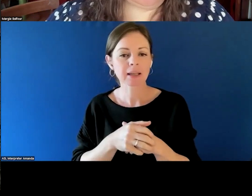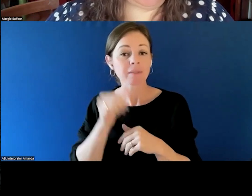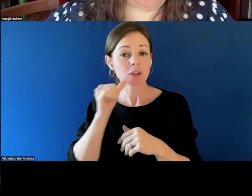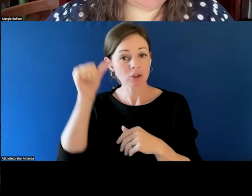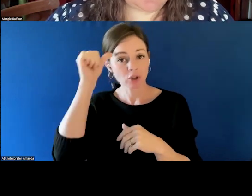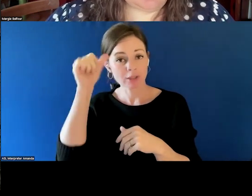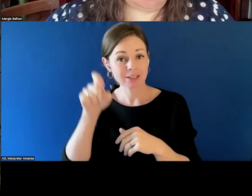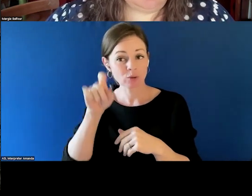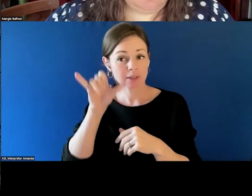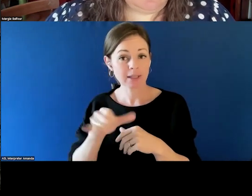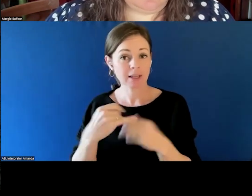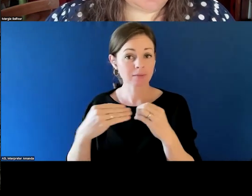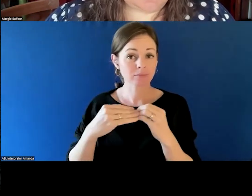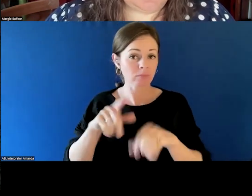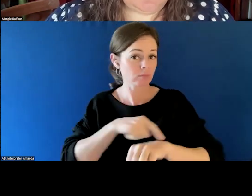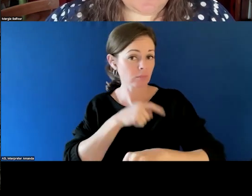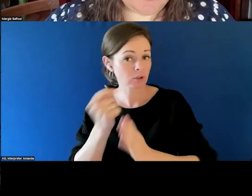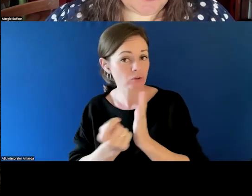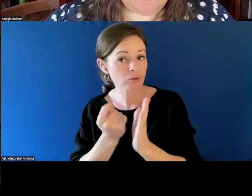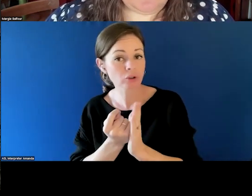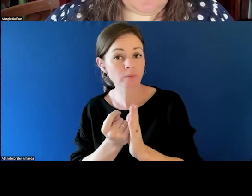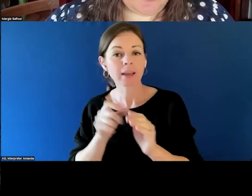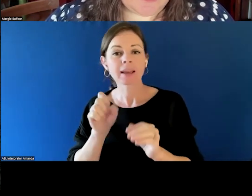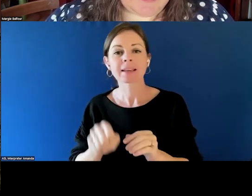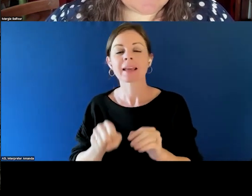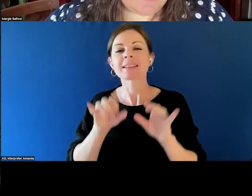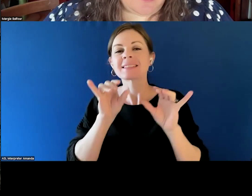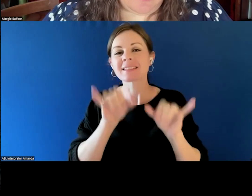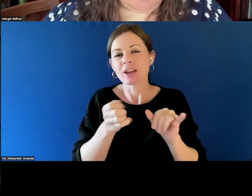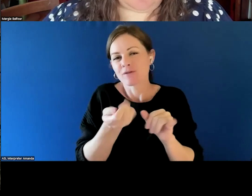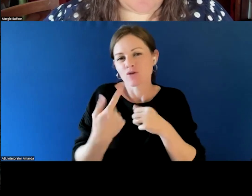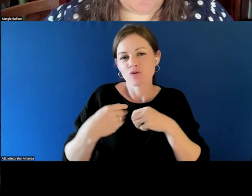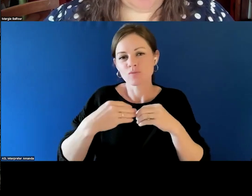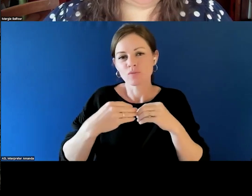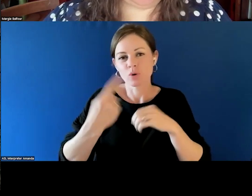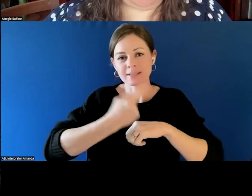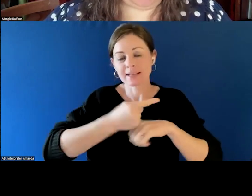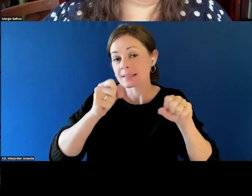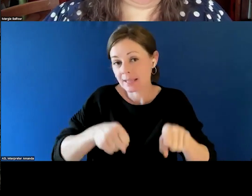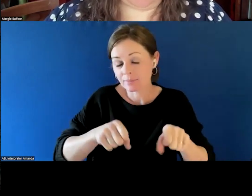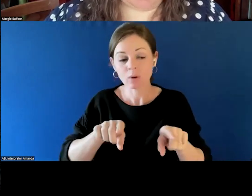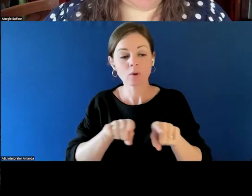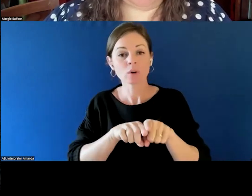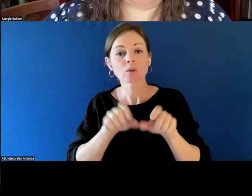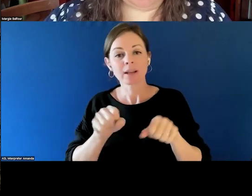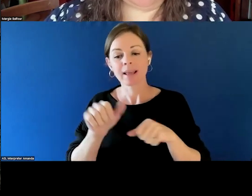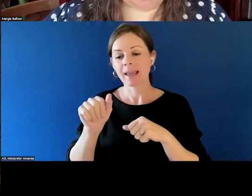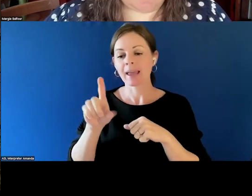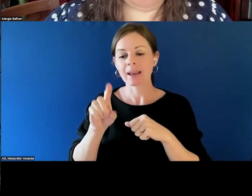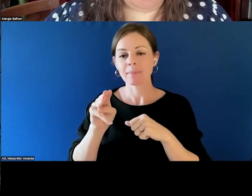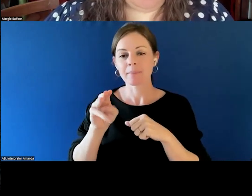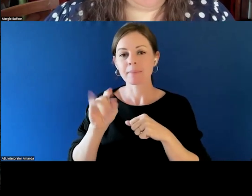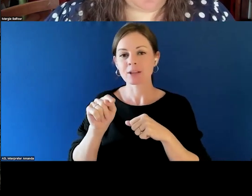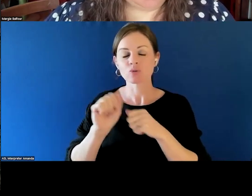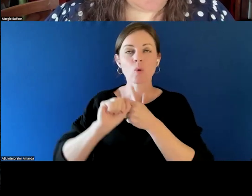bit longer, that they can stay in our subacute inpatient unit for a few more days. And then we also can admit to all the hospitals all around